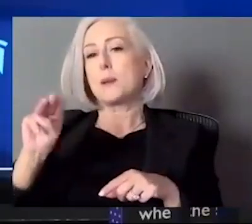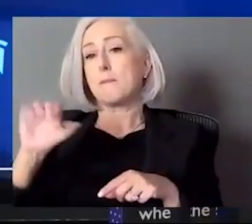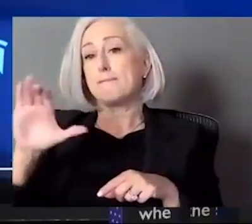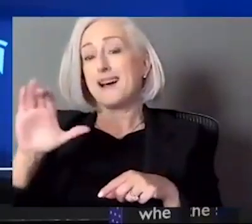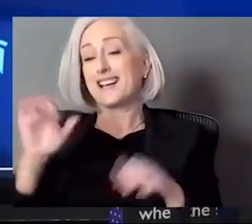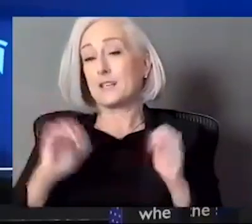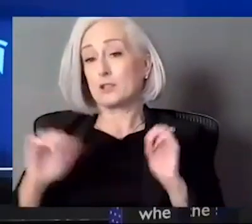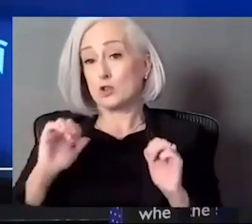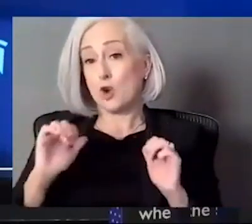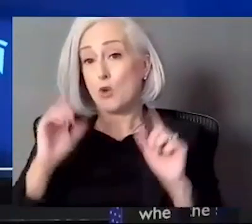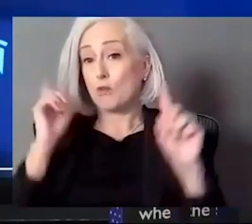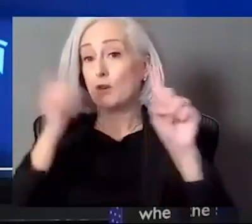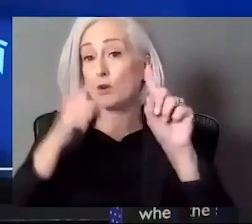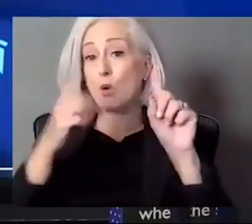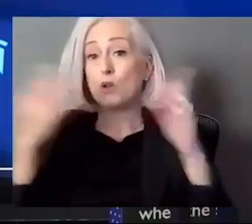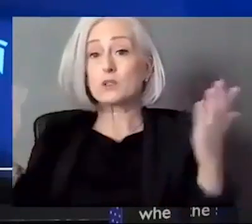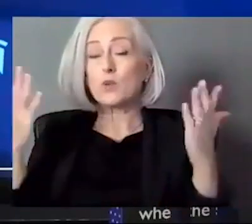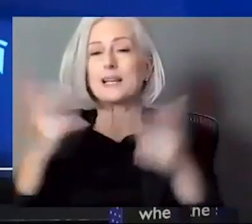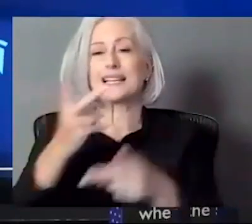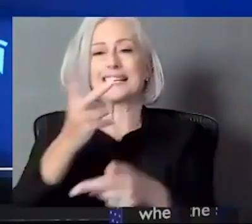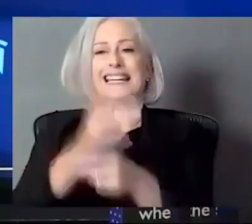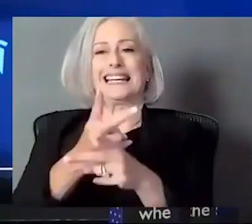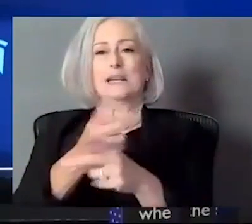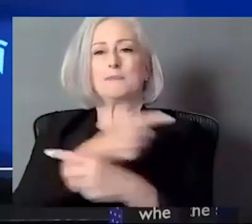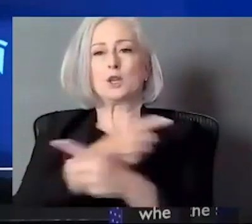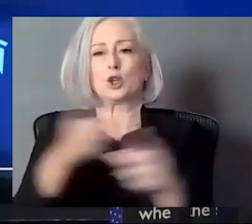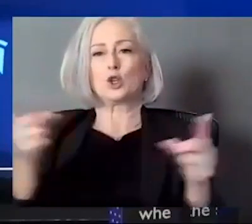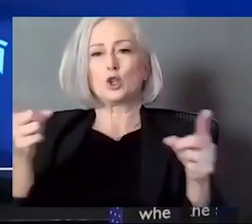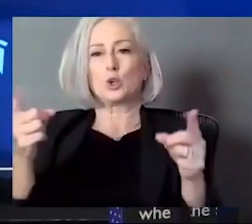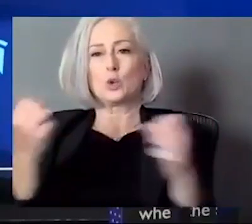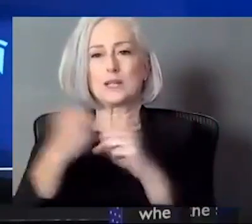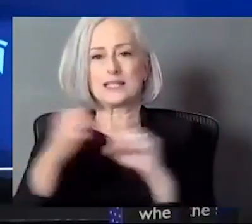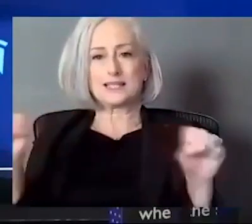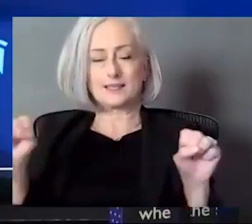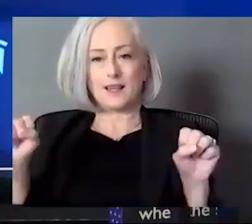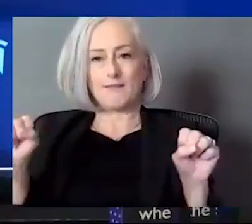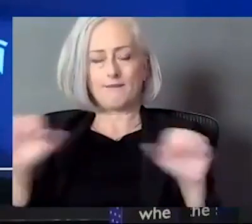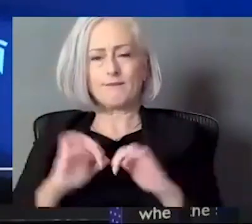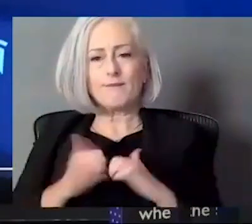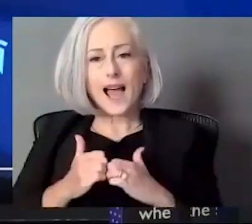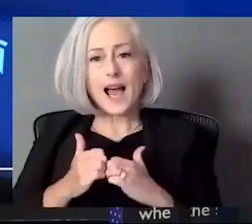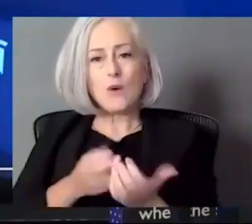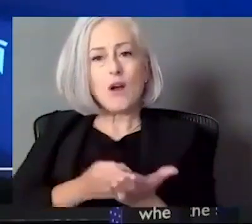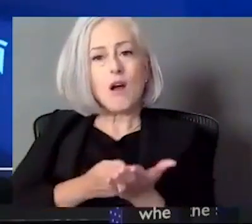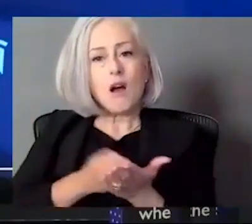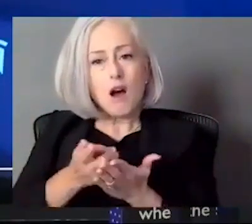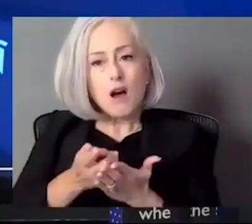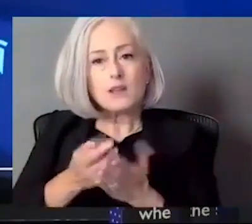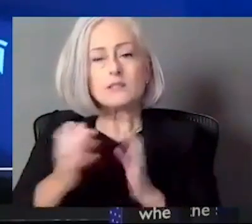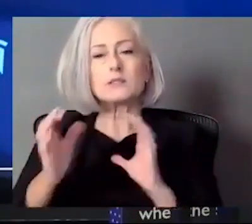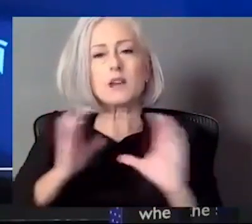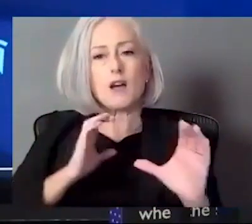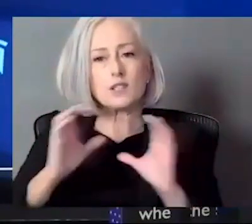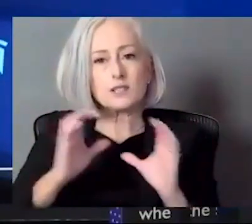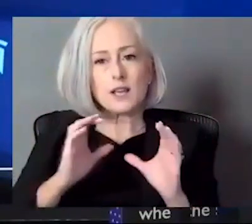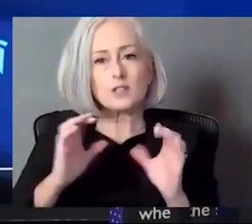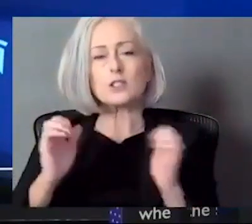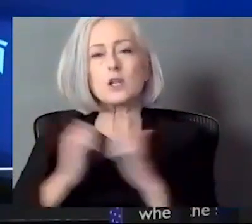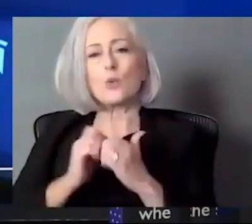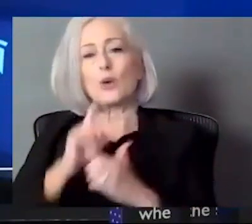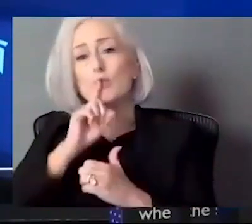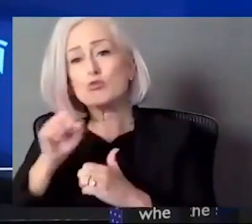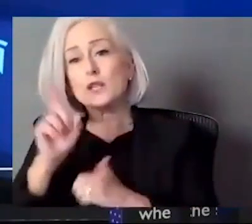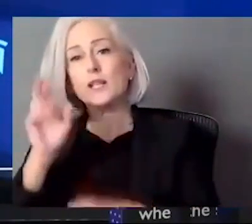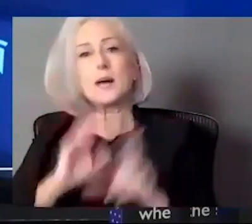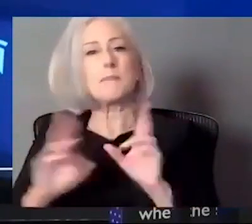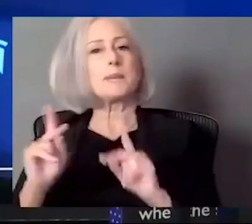keep you safe. And we do that by having honest conversations with real people who are not trying to tout